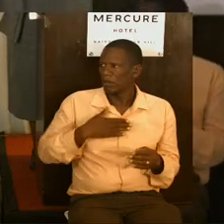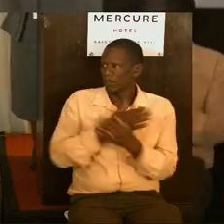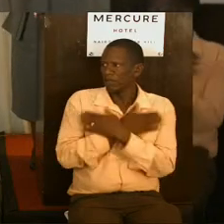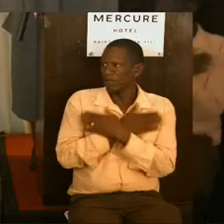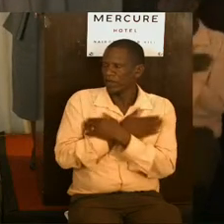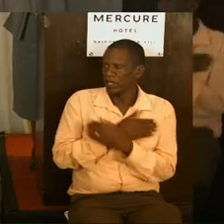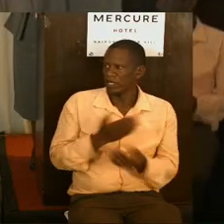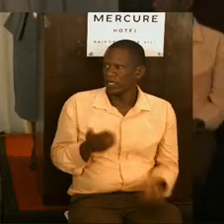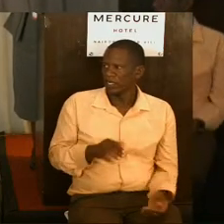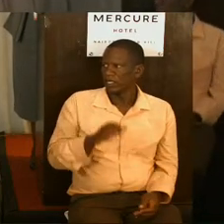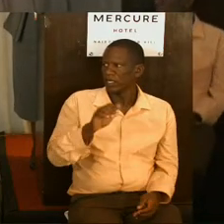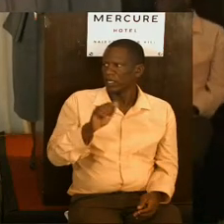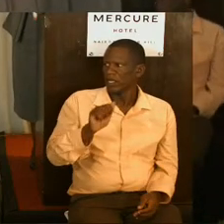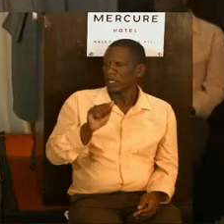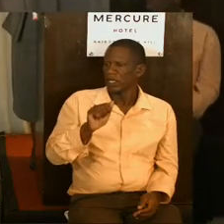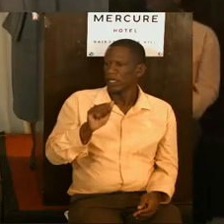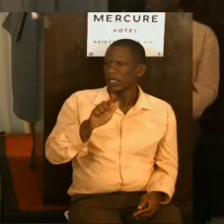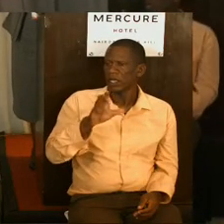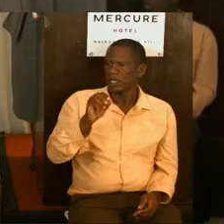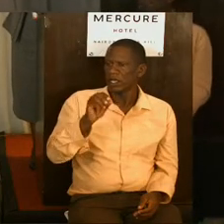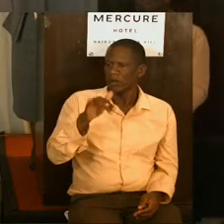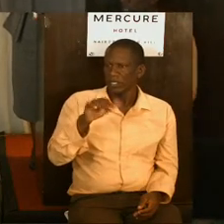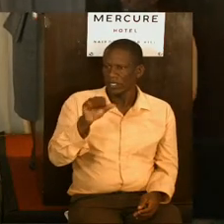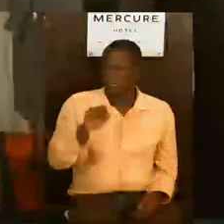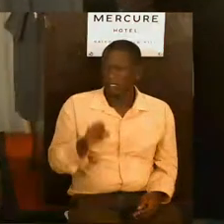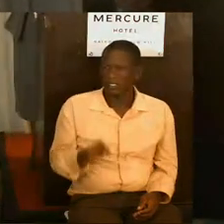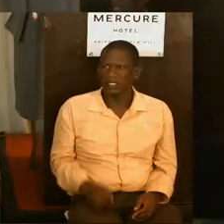colleague Alois to